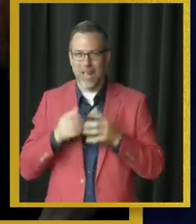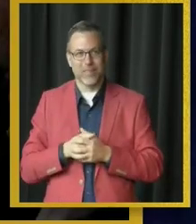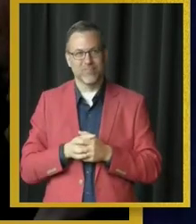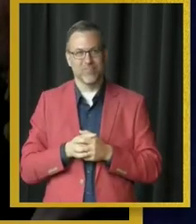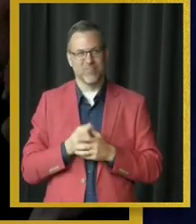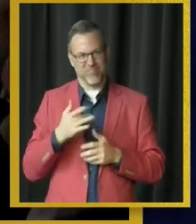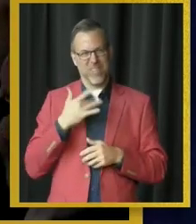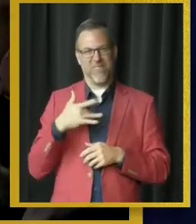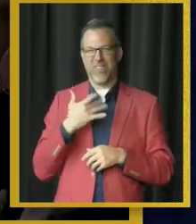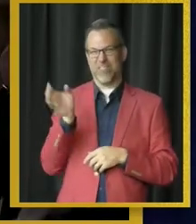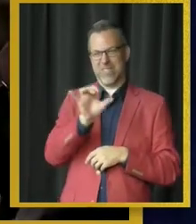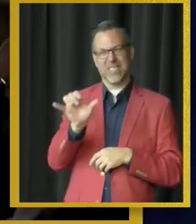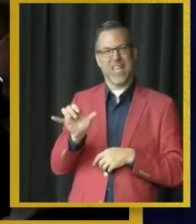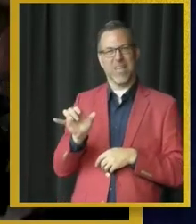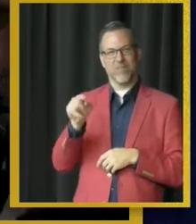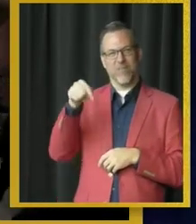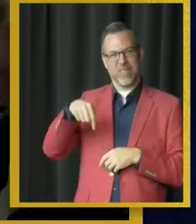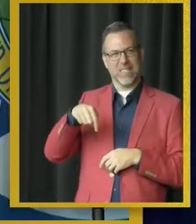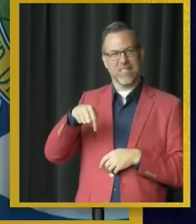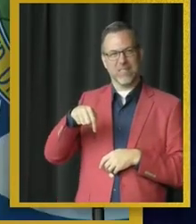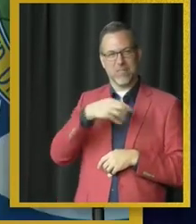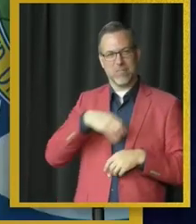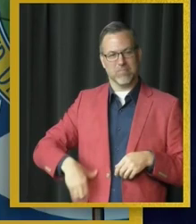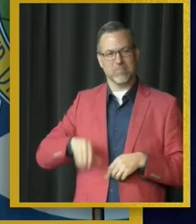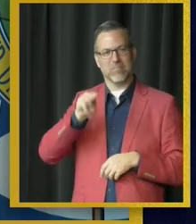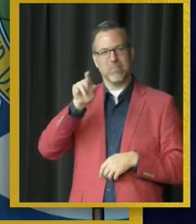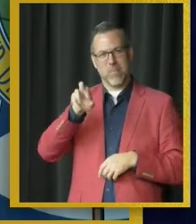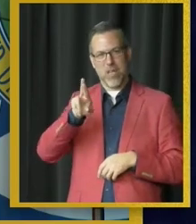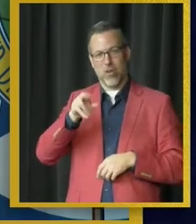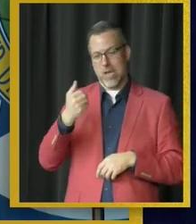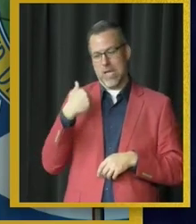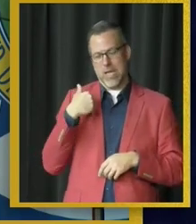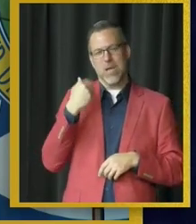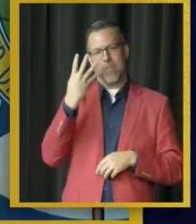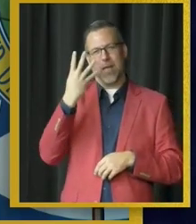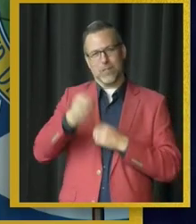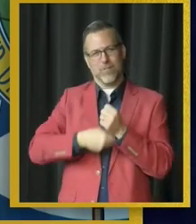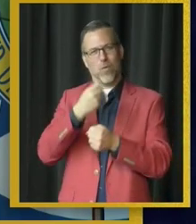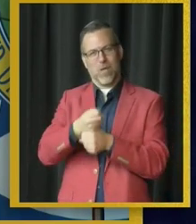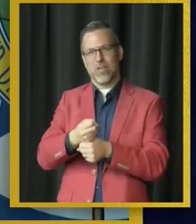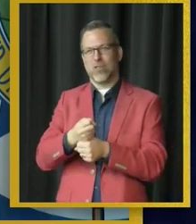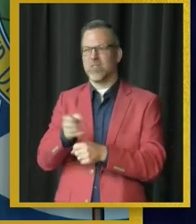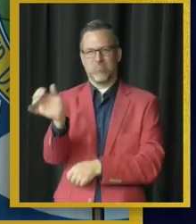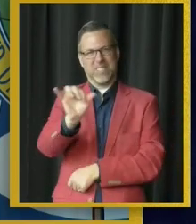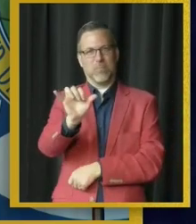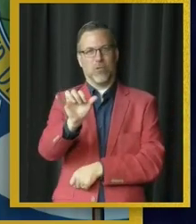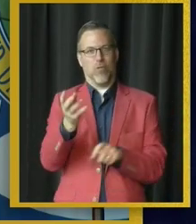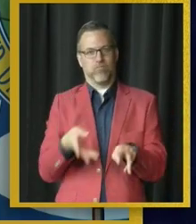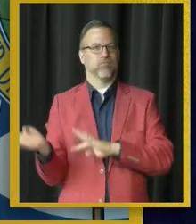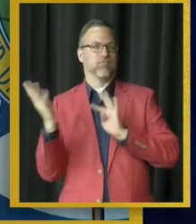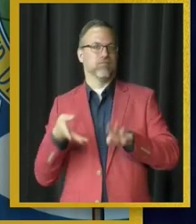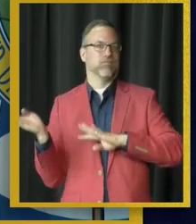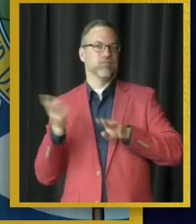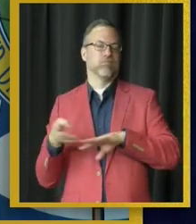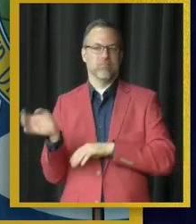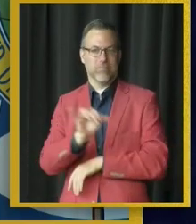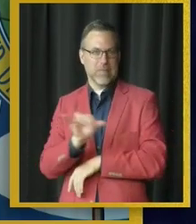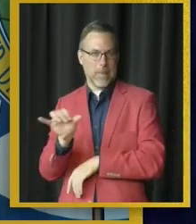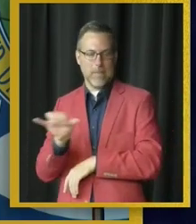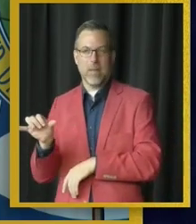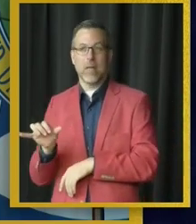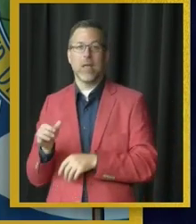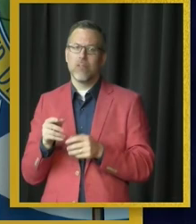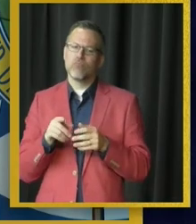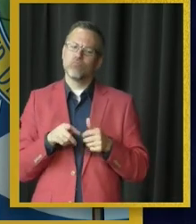Feels like that. This four-year term has in some ways really been just like that. There were problems